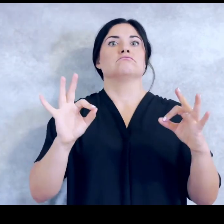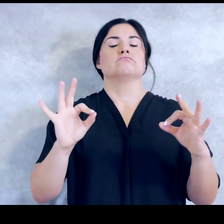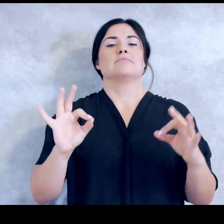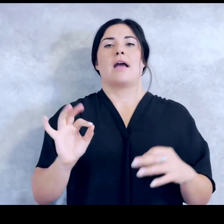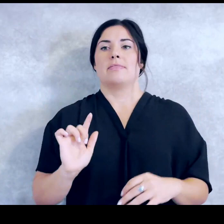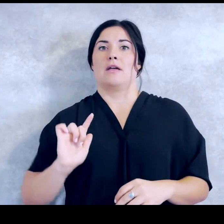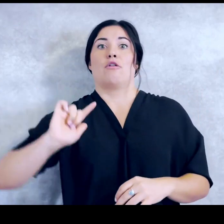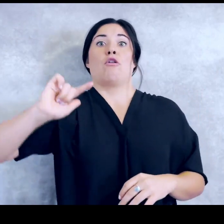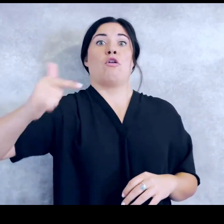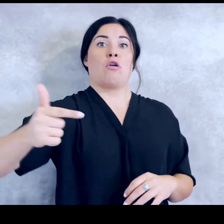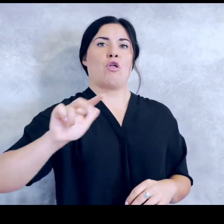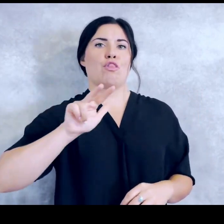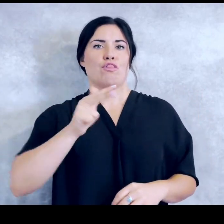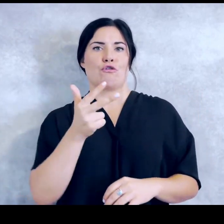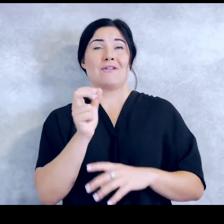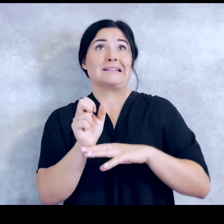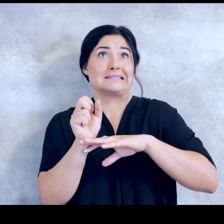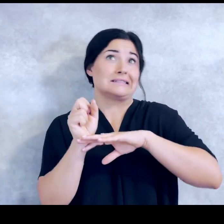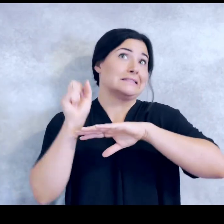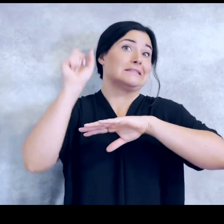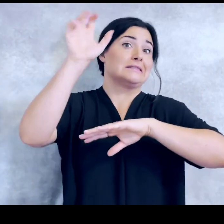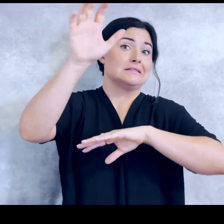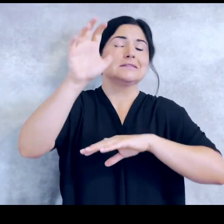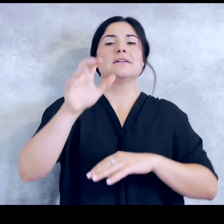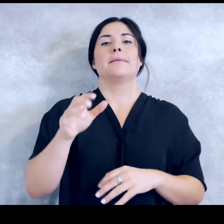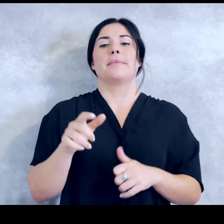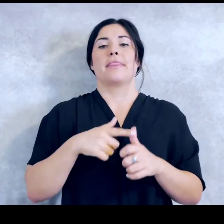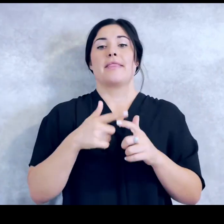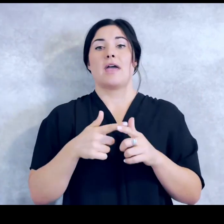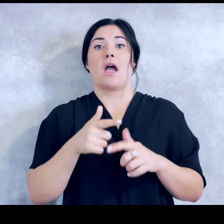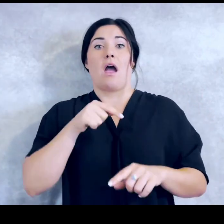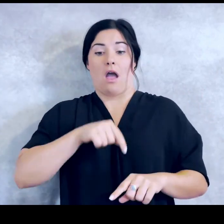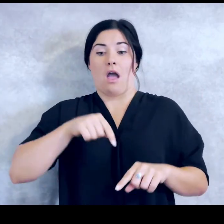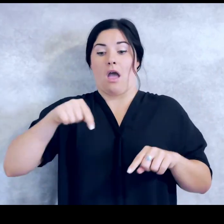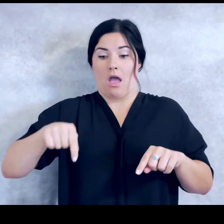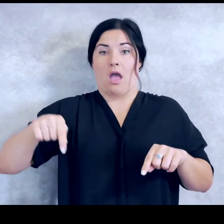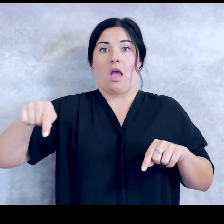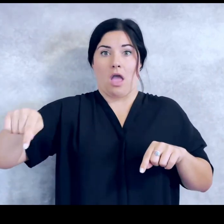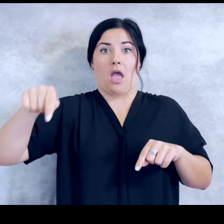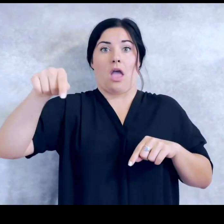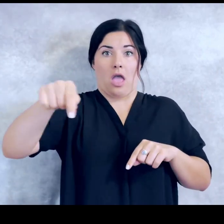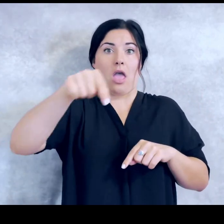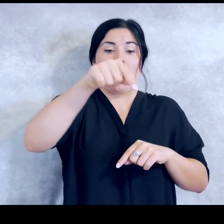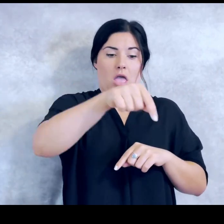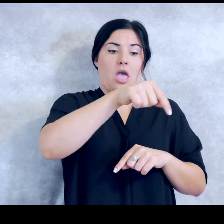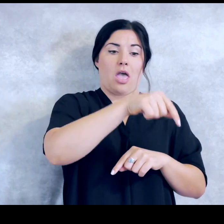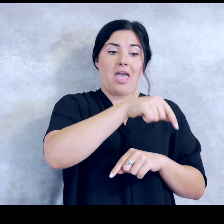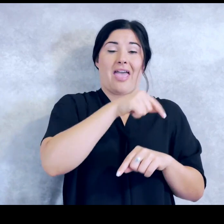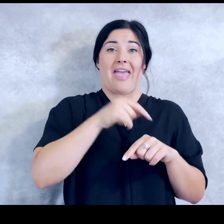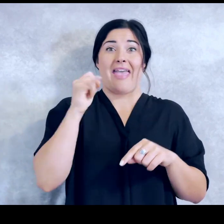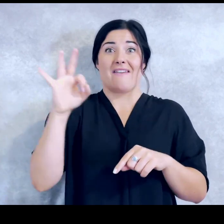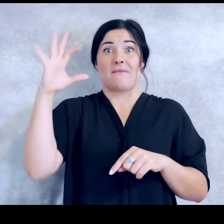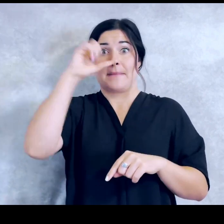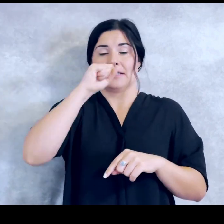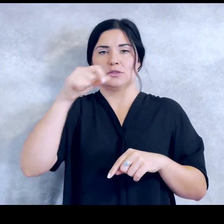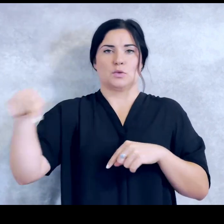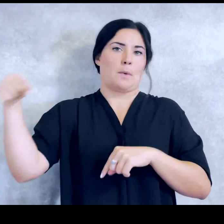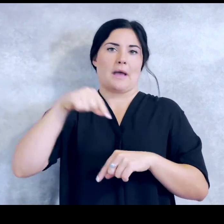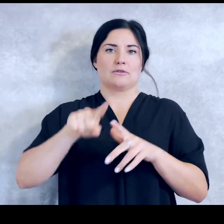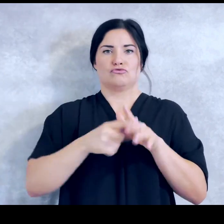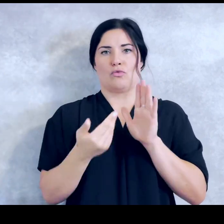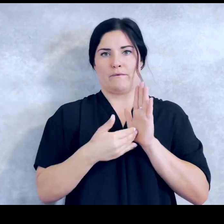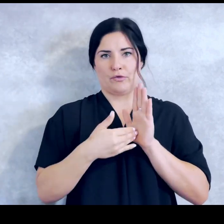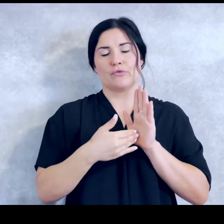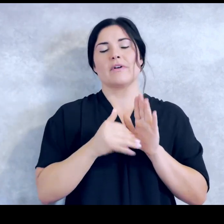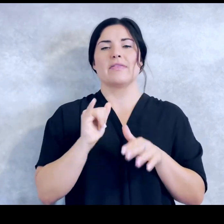would make that shot. Then I would move over to this point and make this shot. I'll come over here. And around the world, you got to go all the way around. And if you miss a